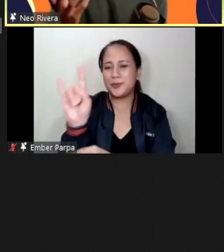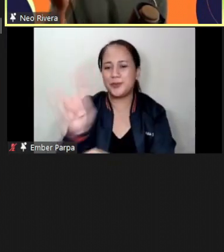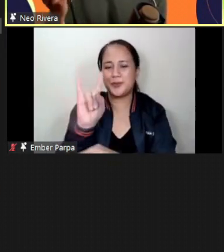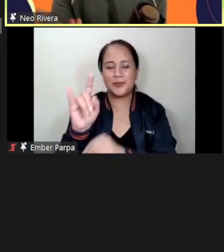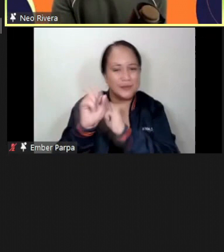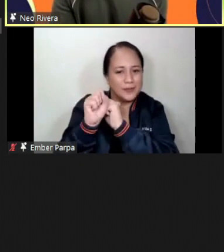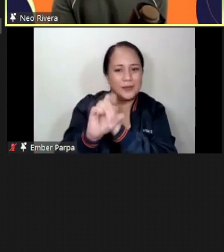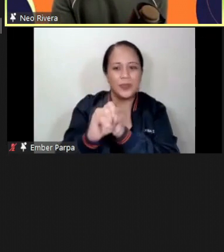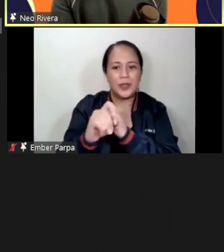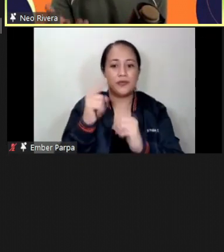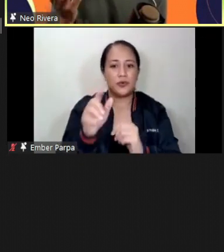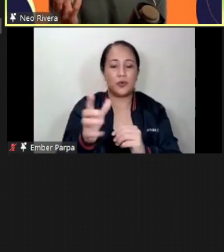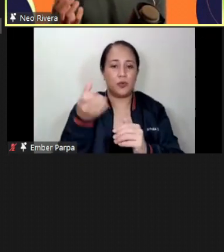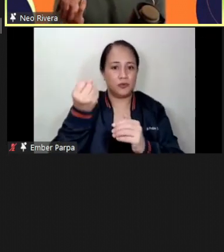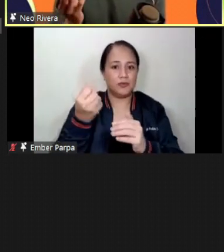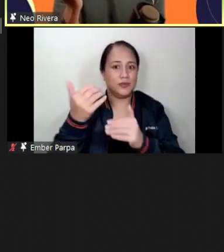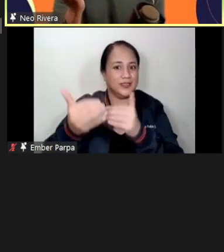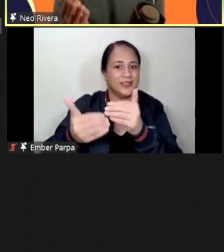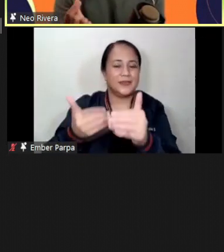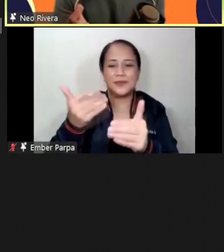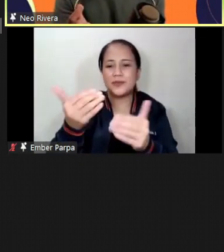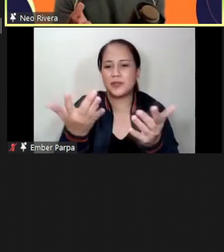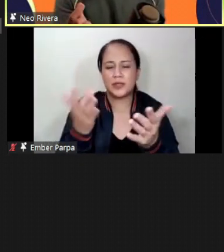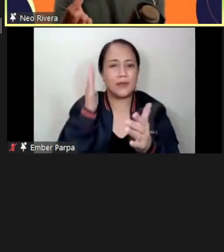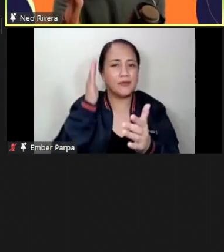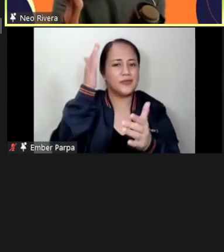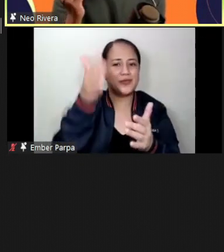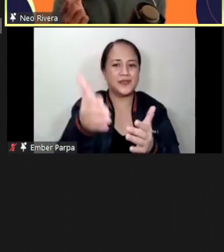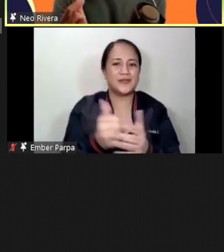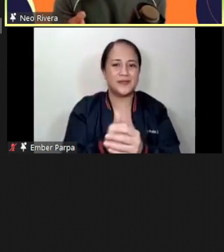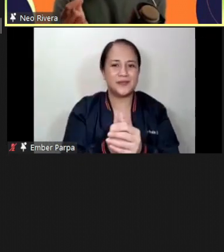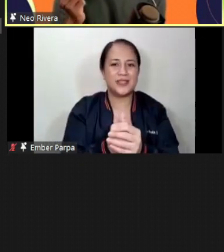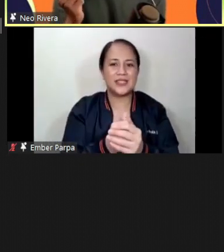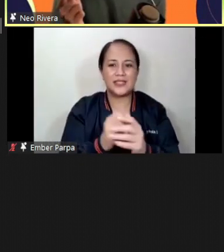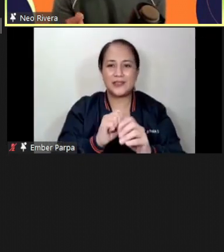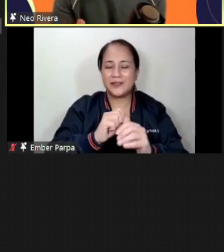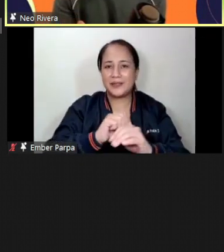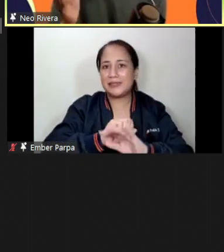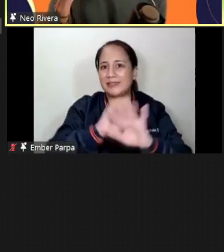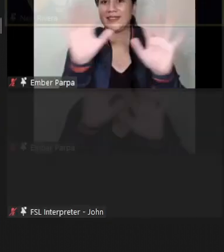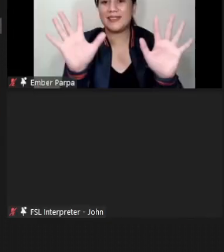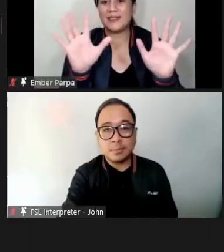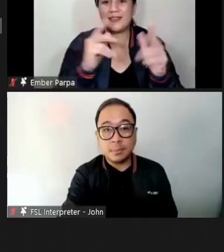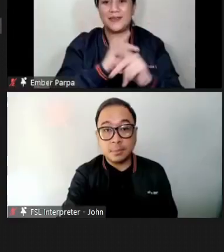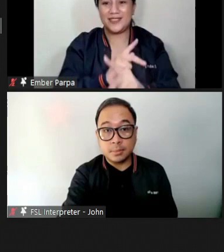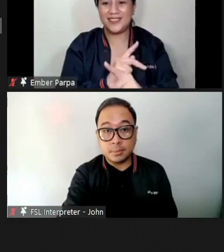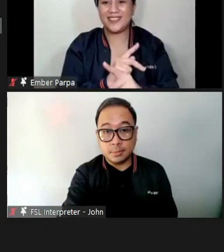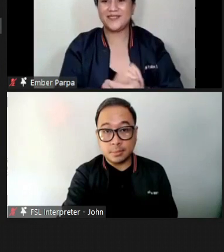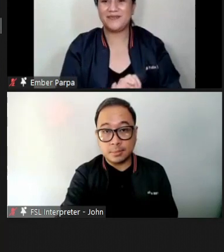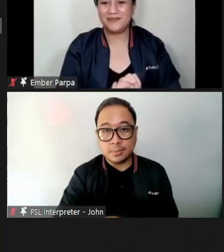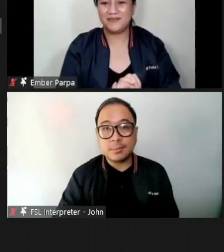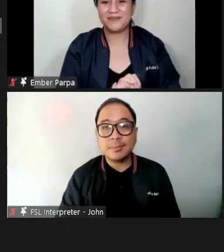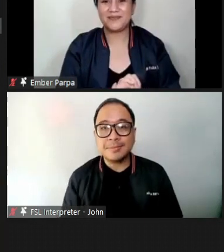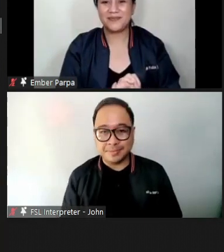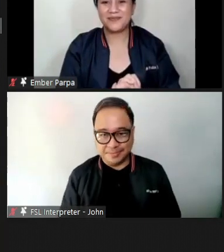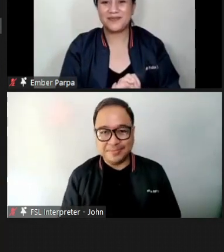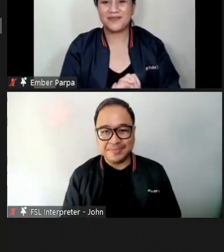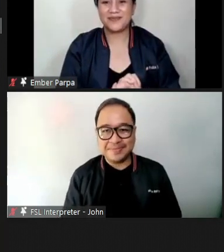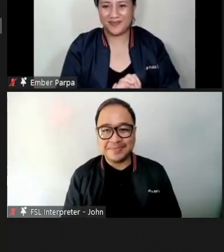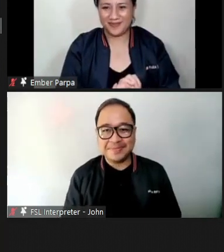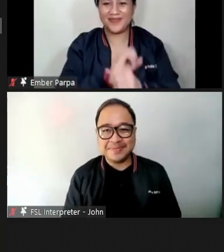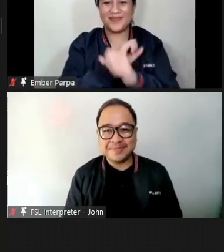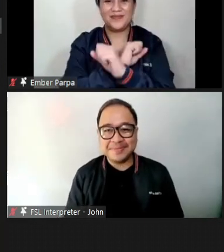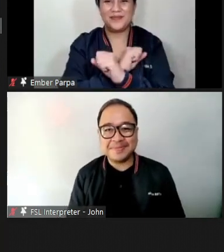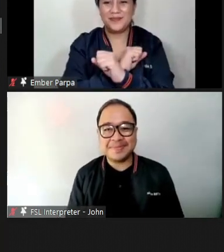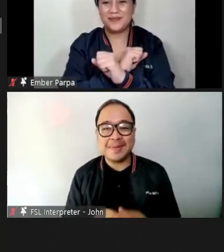advocacy for their generation. Indeed, like the future is bright and protected. Wow, that's just amazing. And